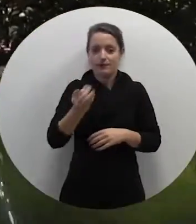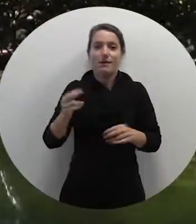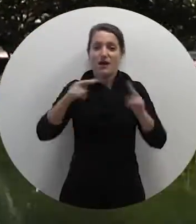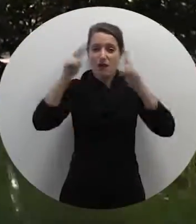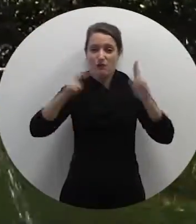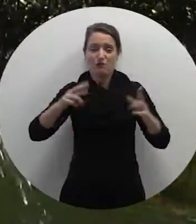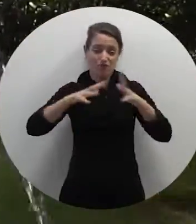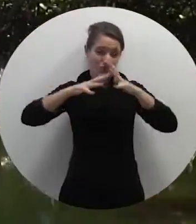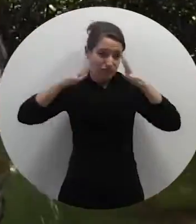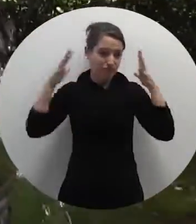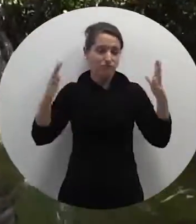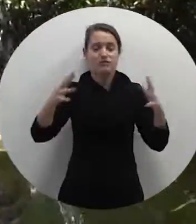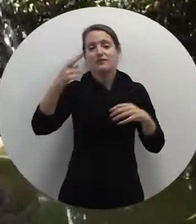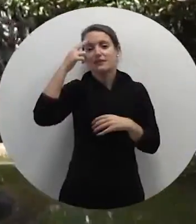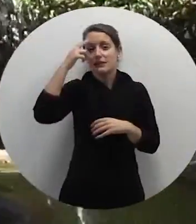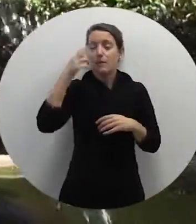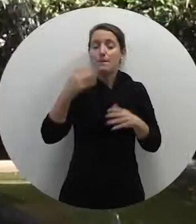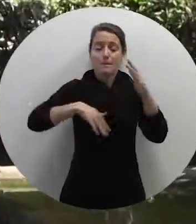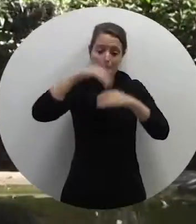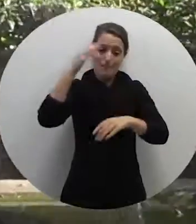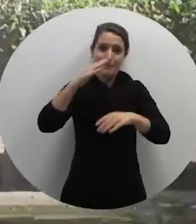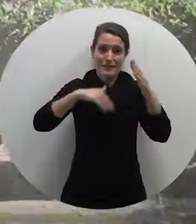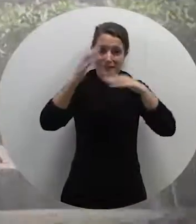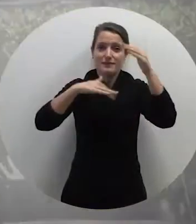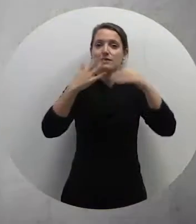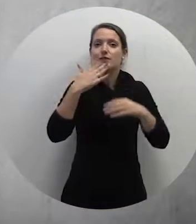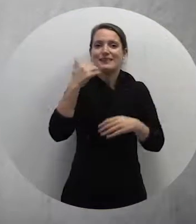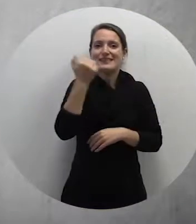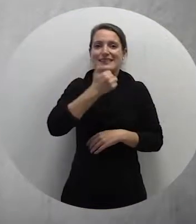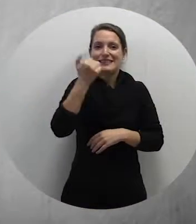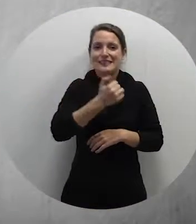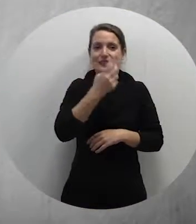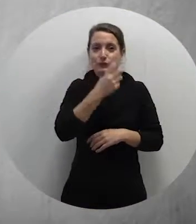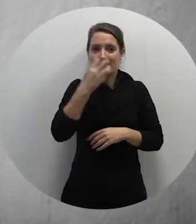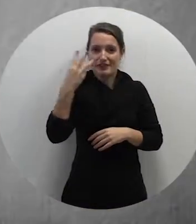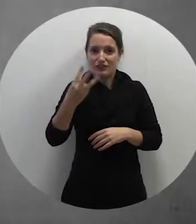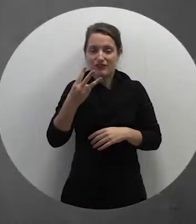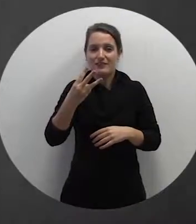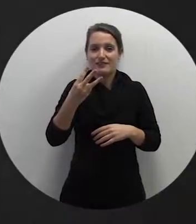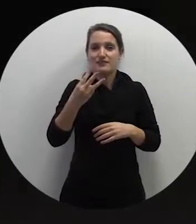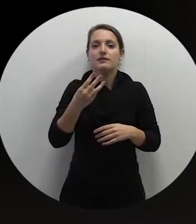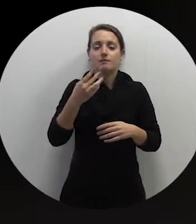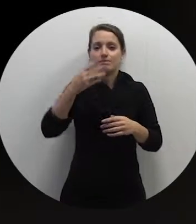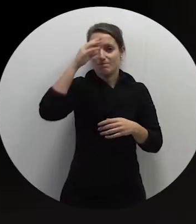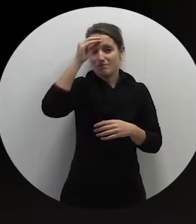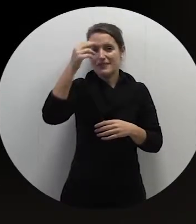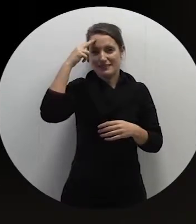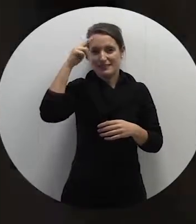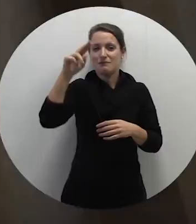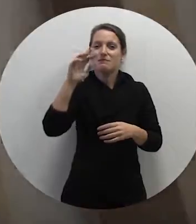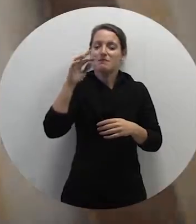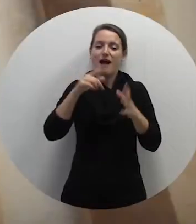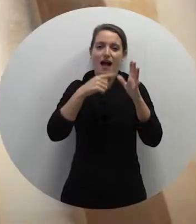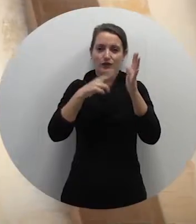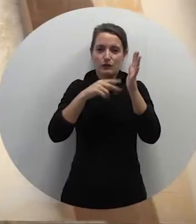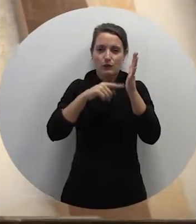and was built between 1623 and 1636 by Grandmaster Antoine de Paul. He was French from